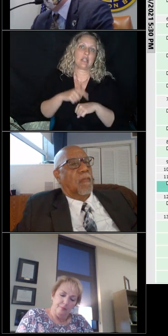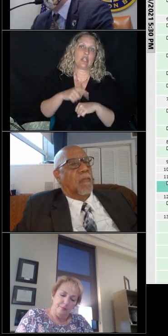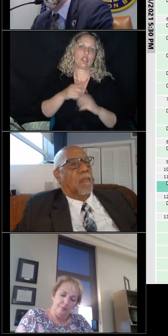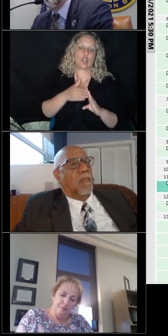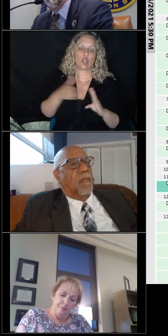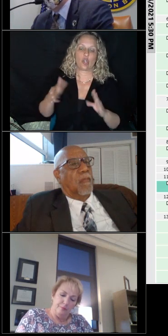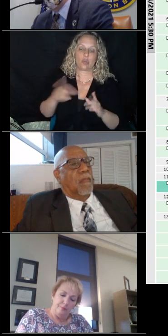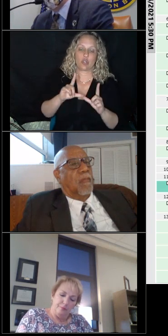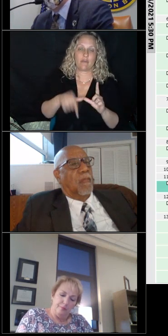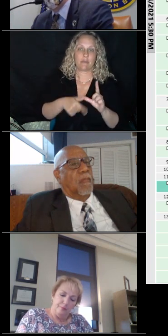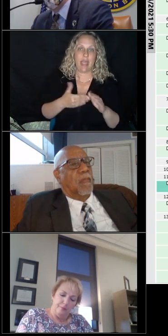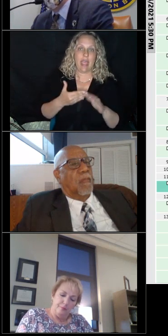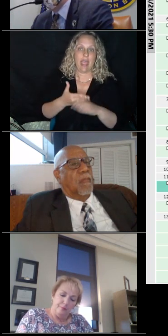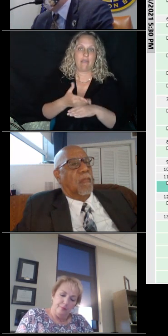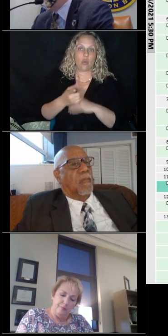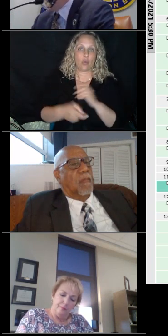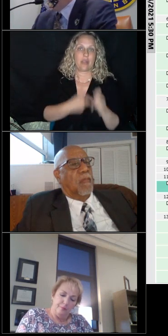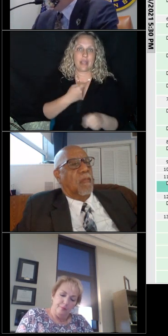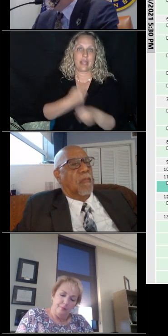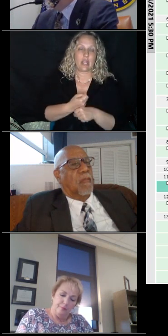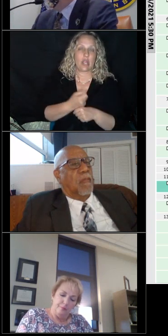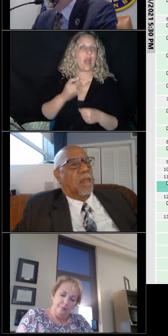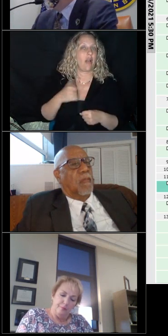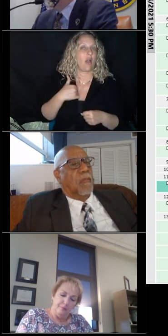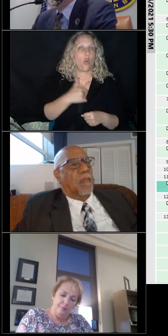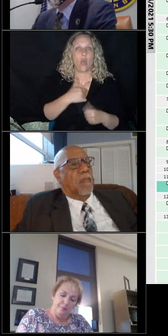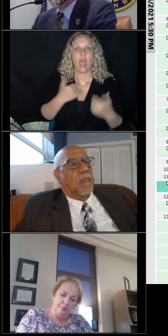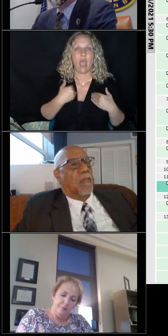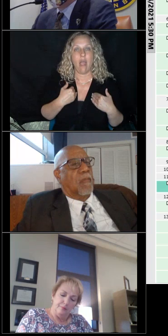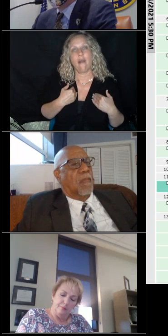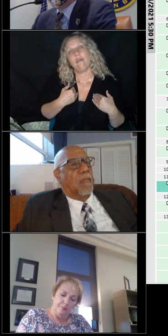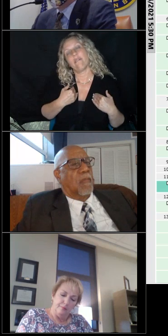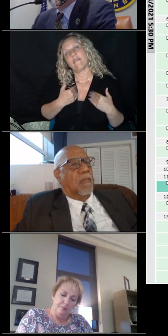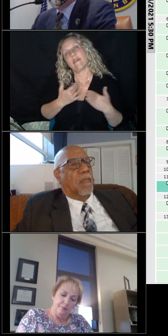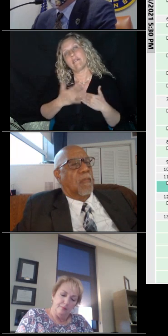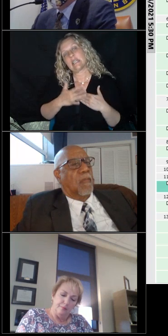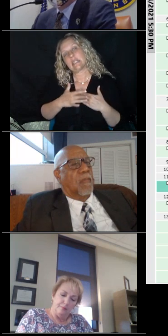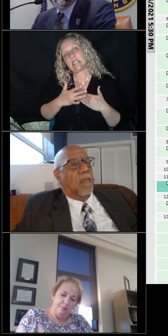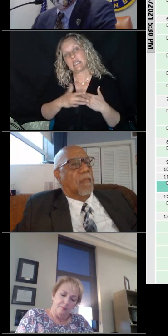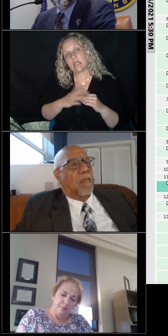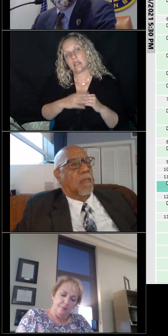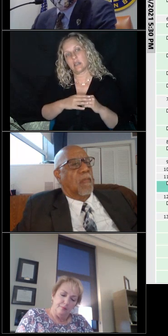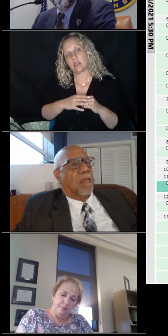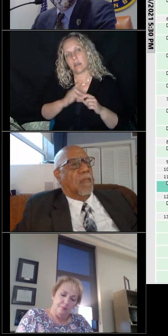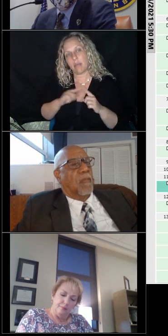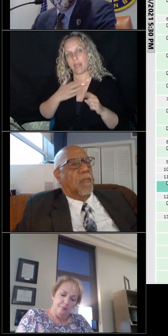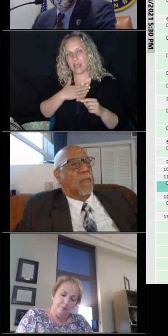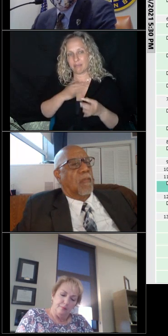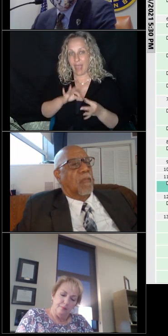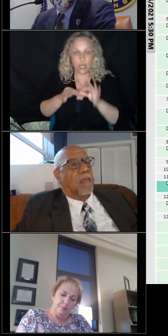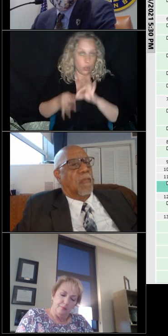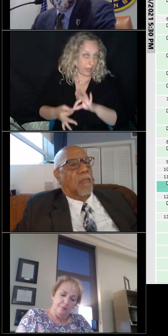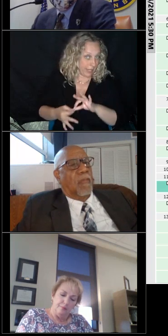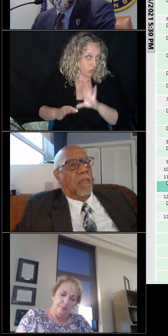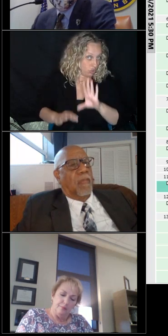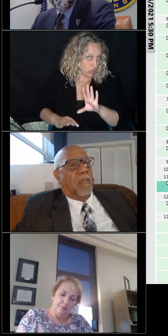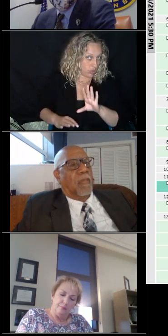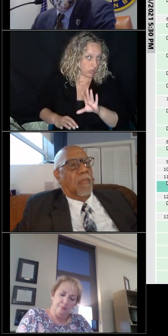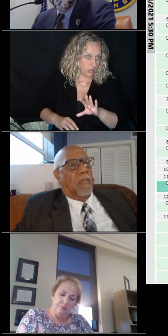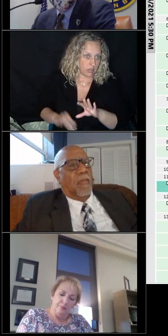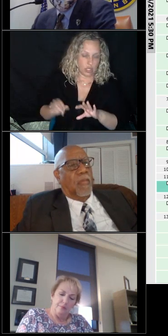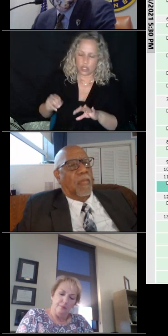have expired after 1 year, and that we have a vacancy. But that's my interpretation. So I